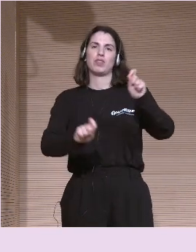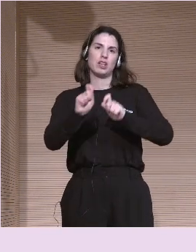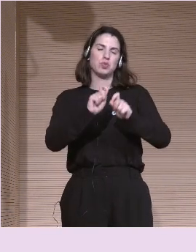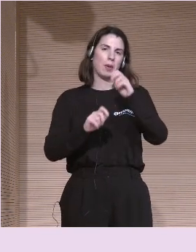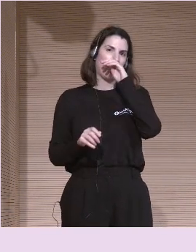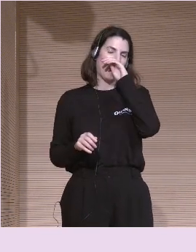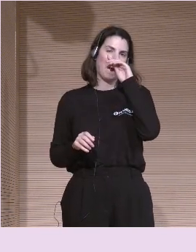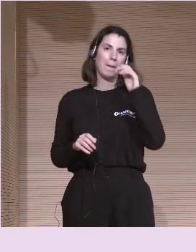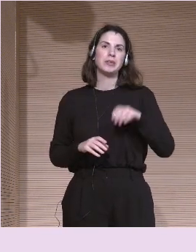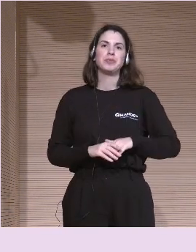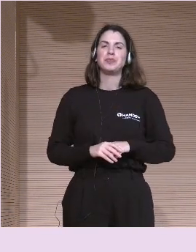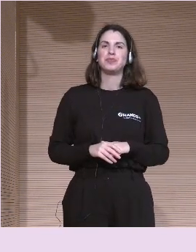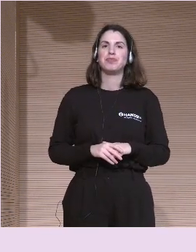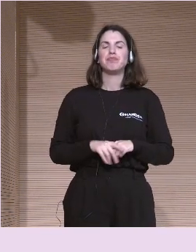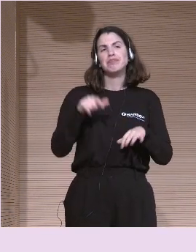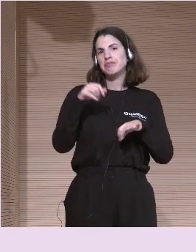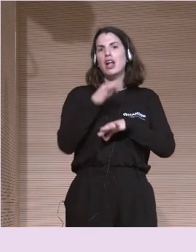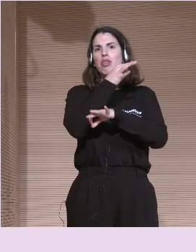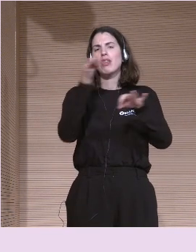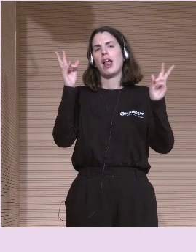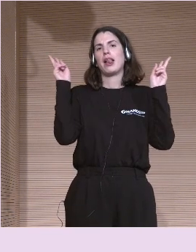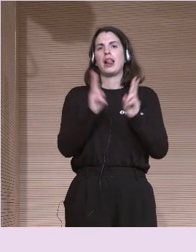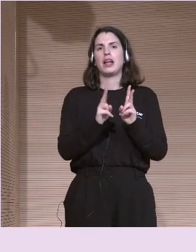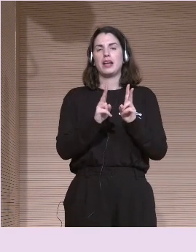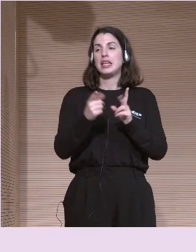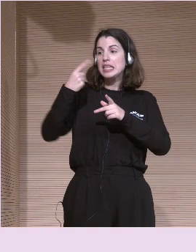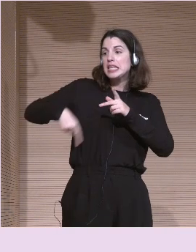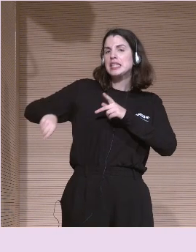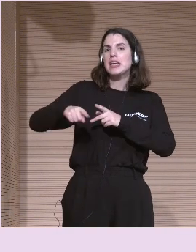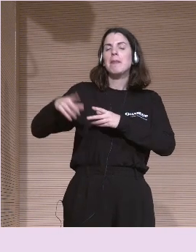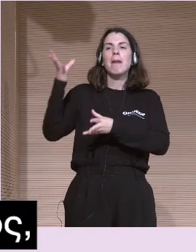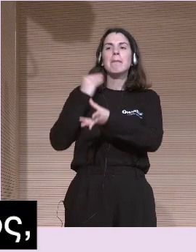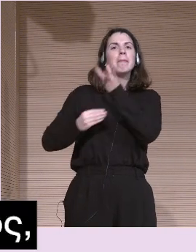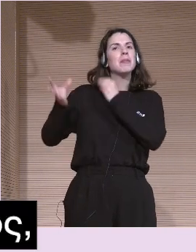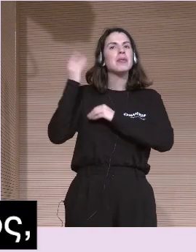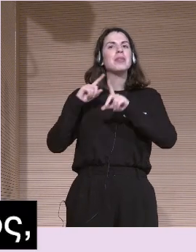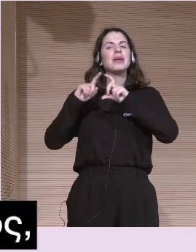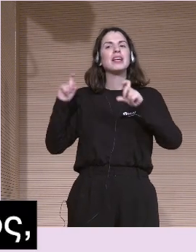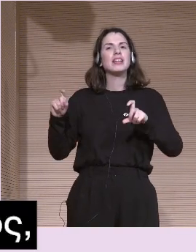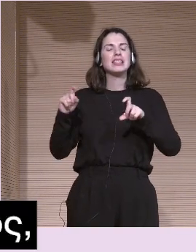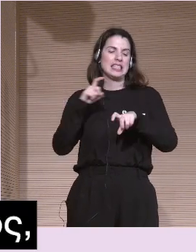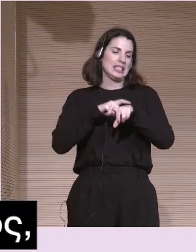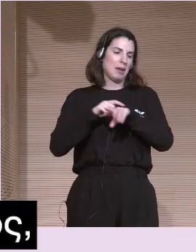of the things that I think we've learned along the way that we're going to bring to delivering the permanent museum. Our museum must be